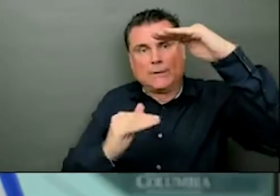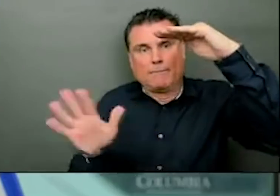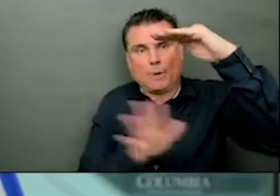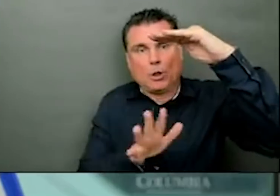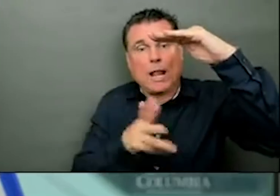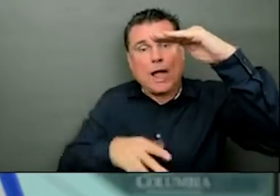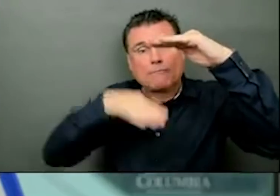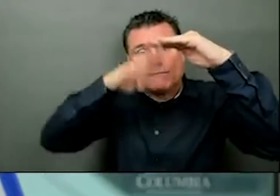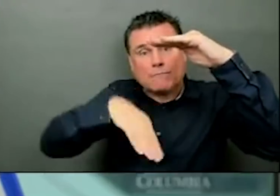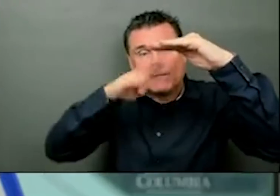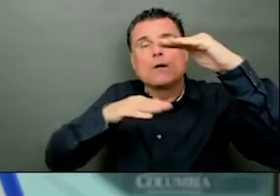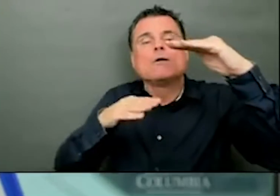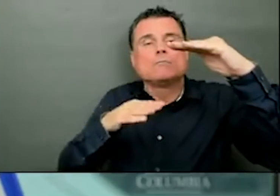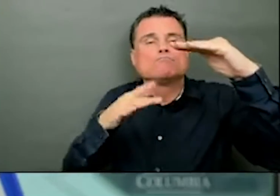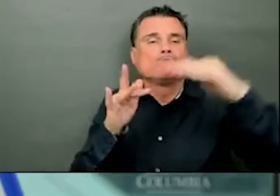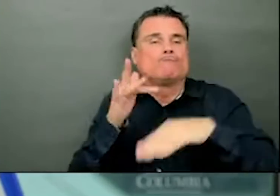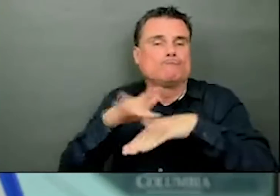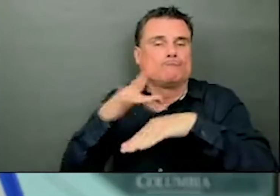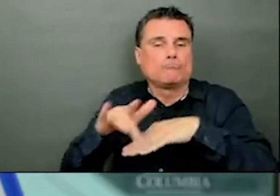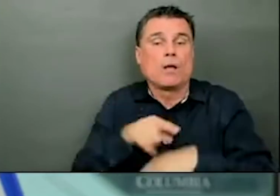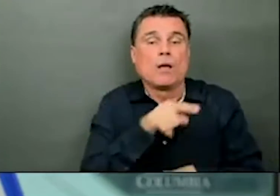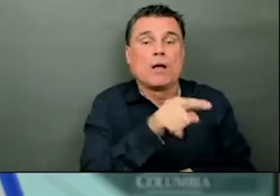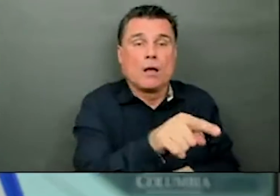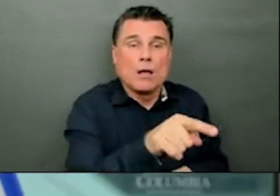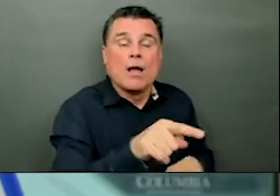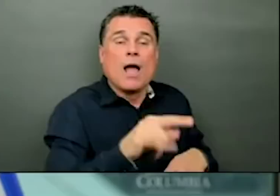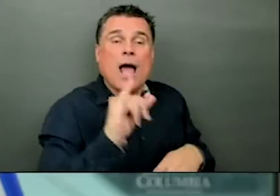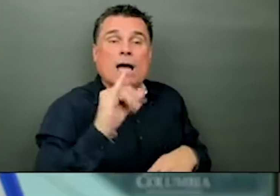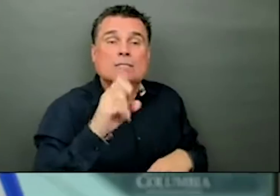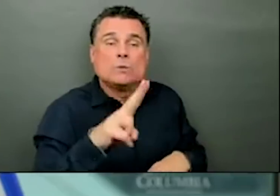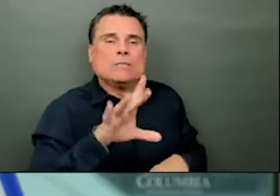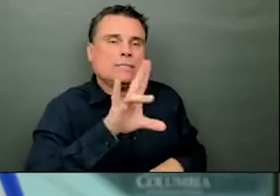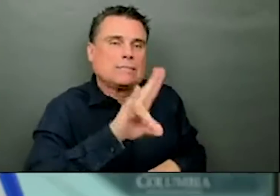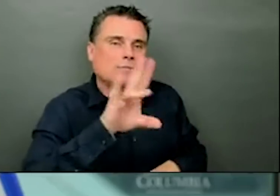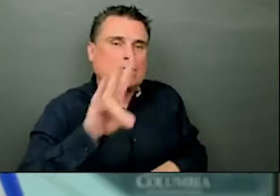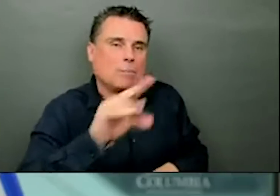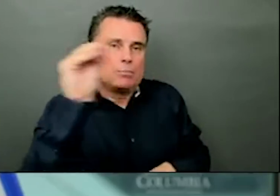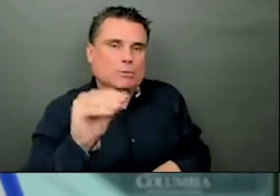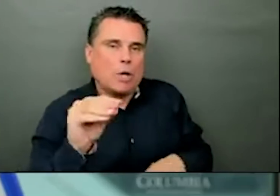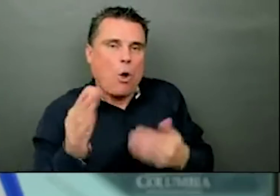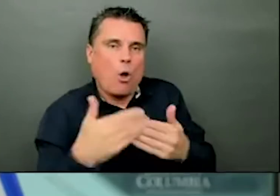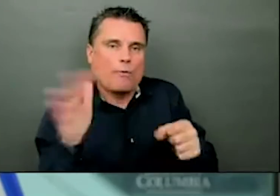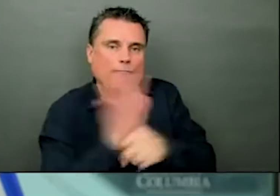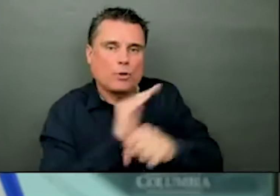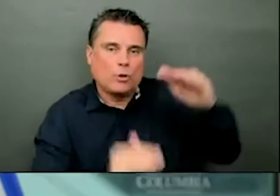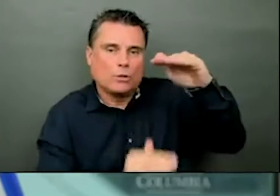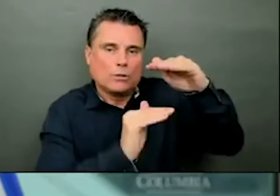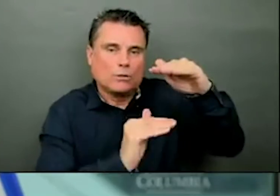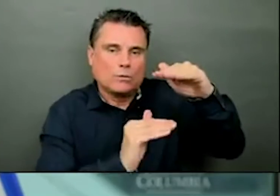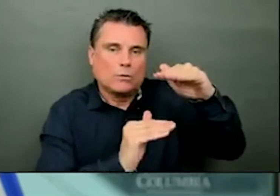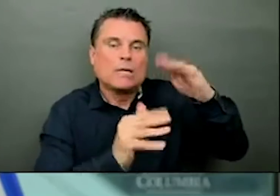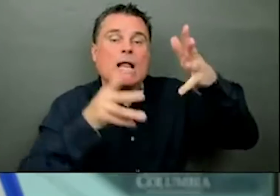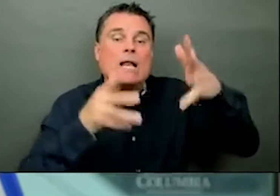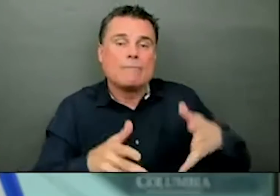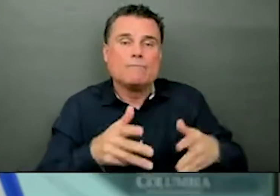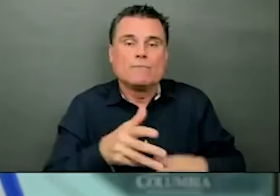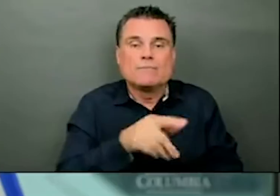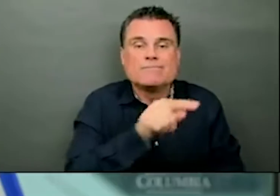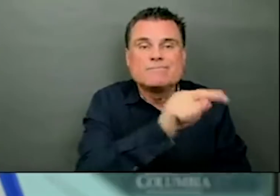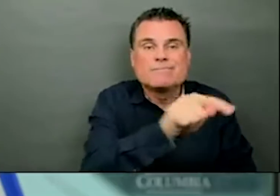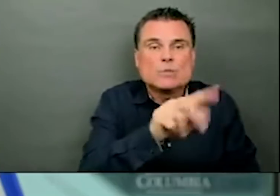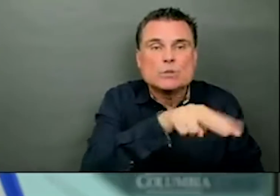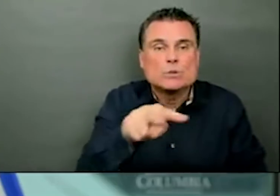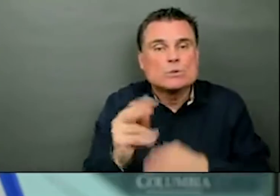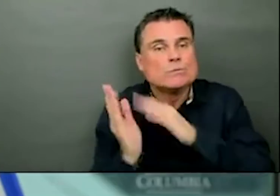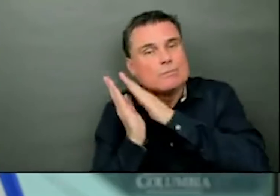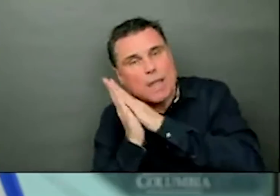rate is 77.1%, which leaves 122 ICU beds available for new patients that are effectively